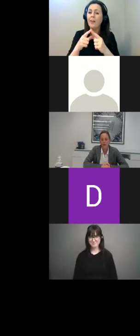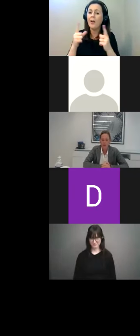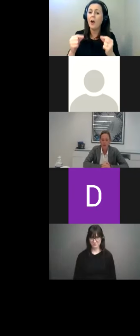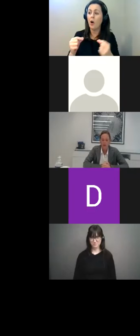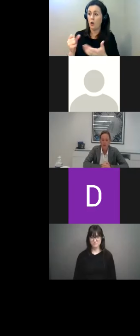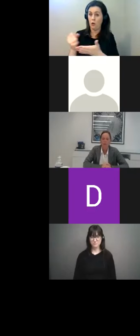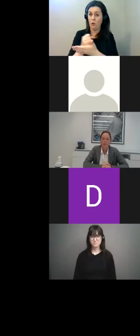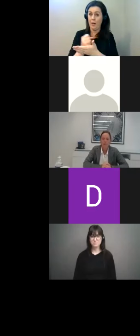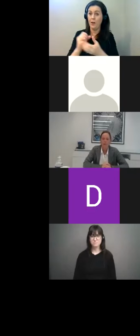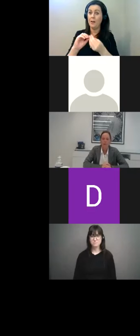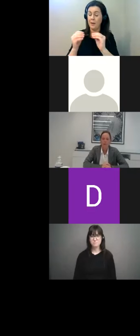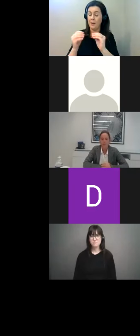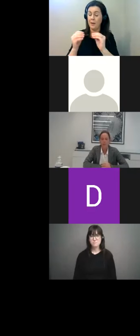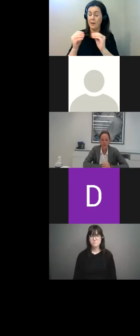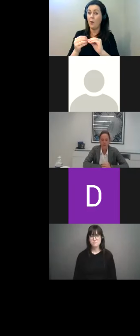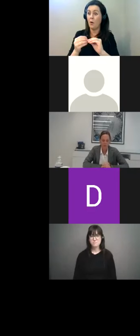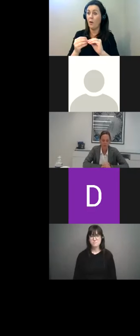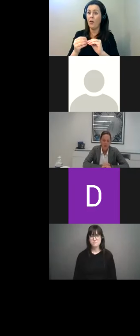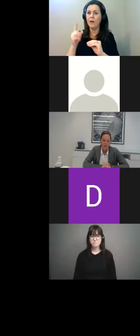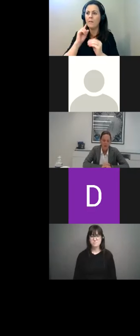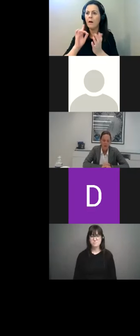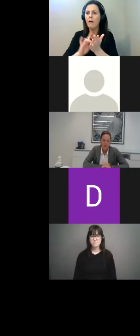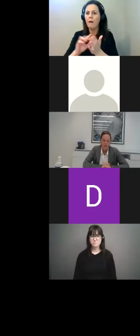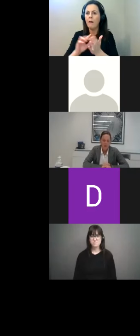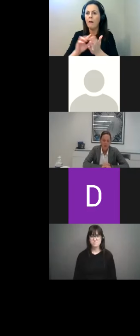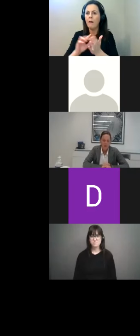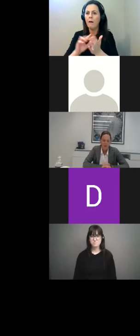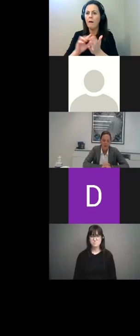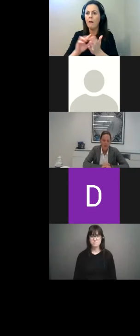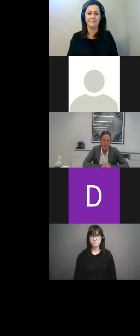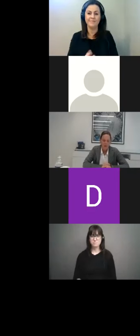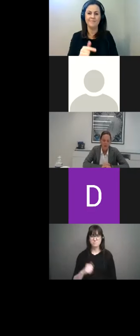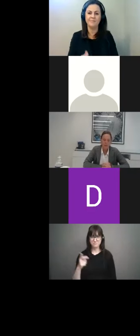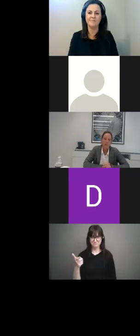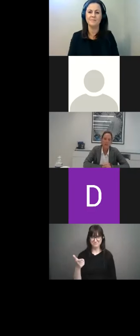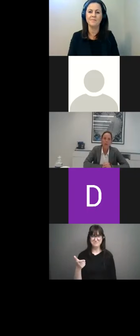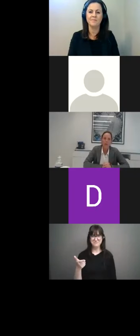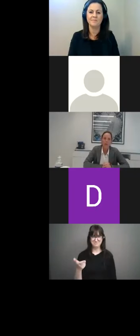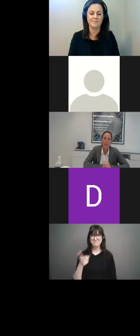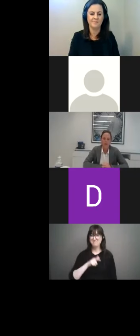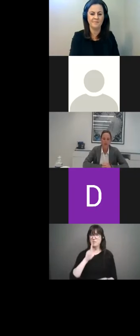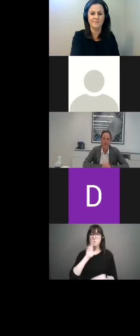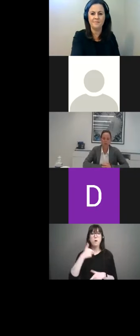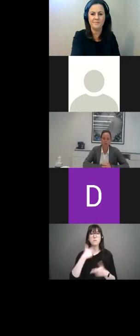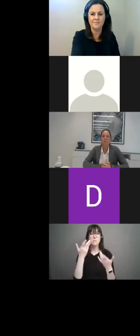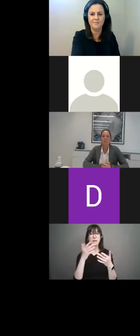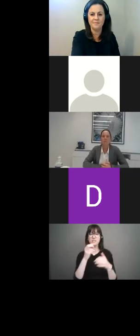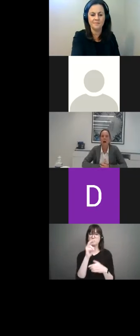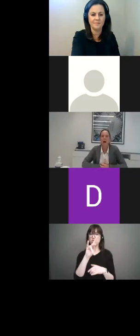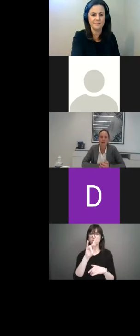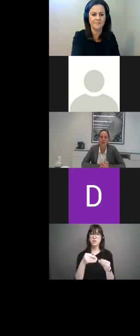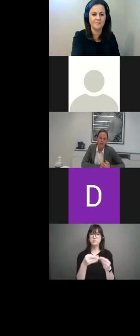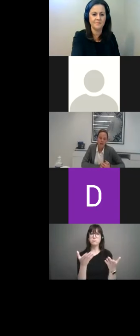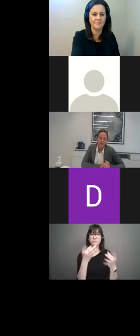card numbers for a prescription. Impersonation of known charities offering free medical products, for